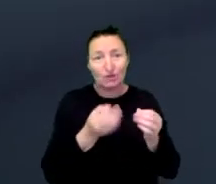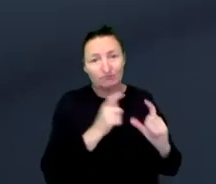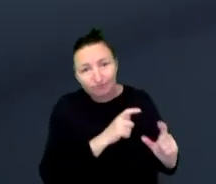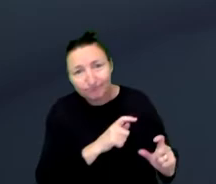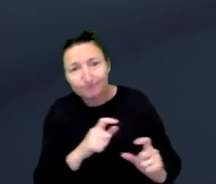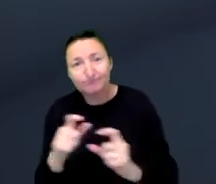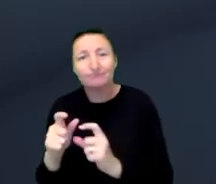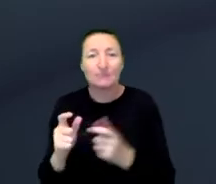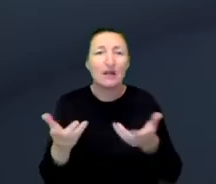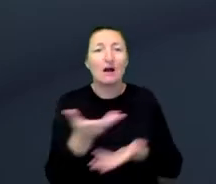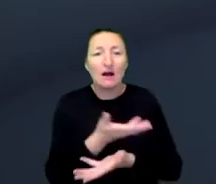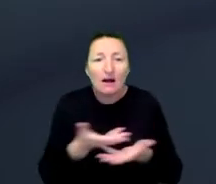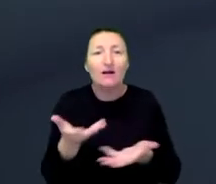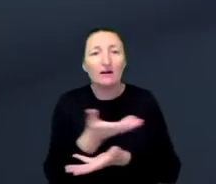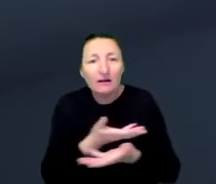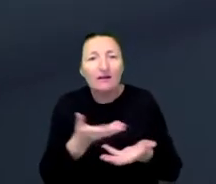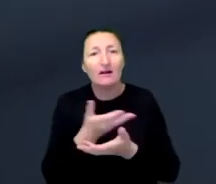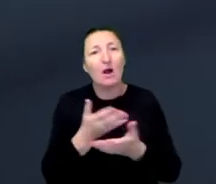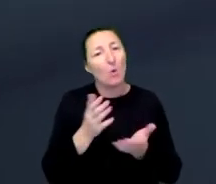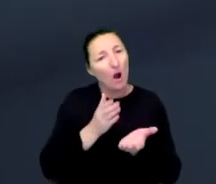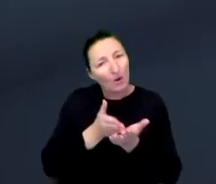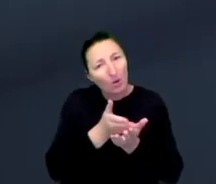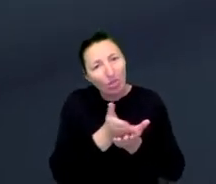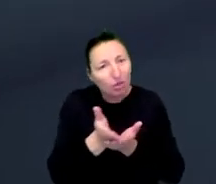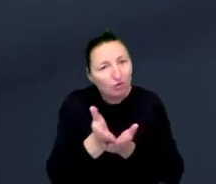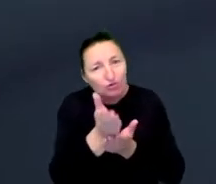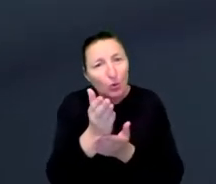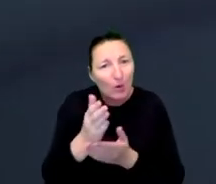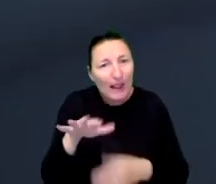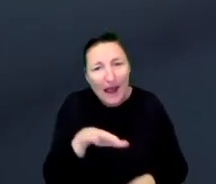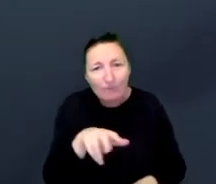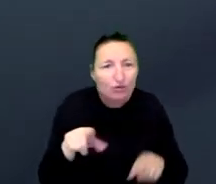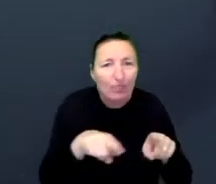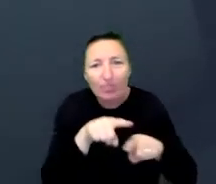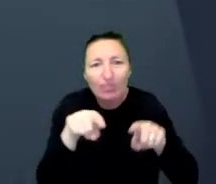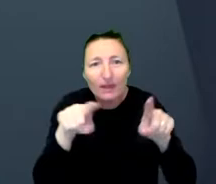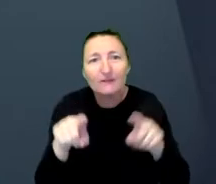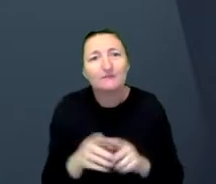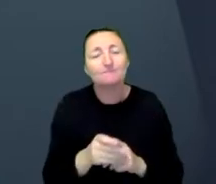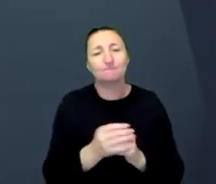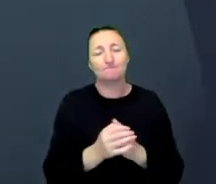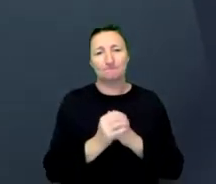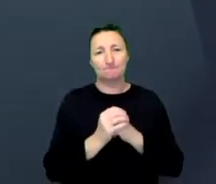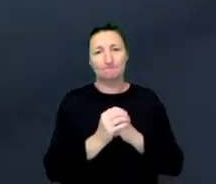we move through the labyrinth. A little bit about how you play Hivemind